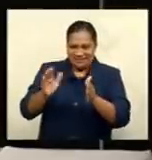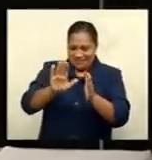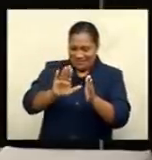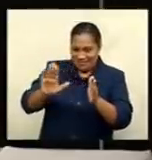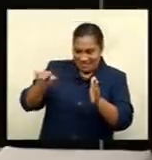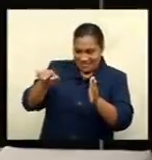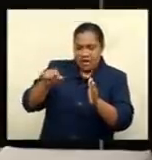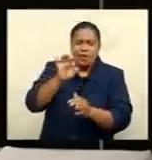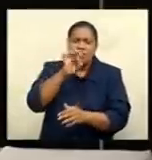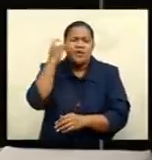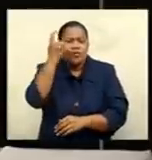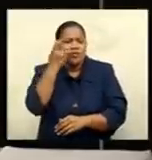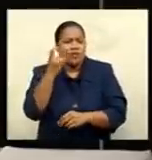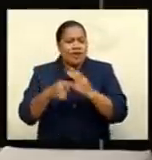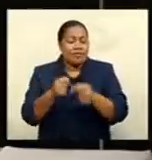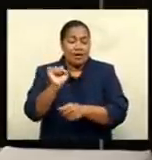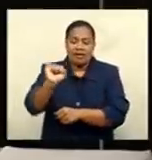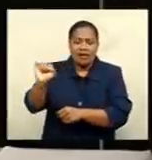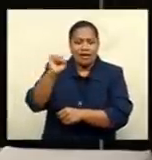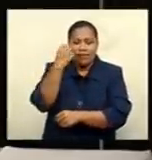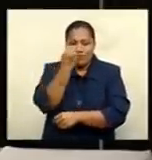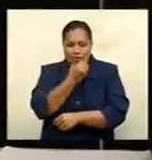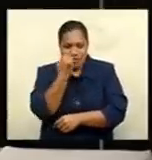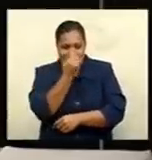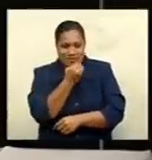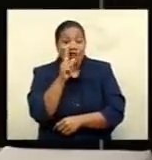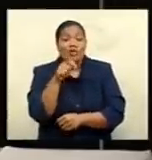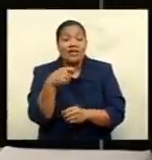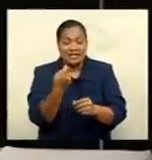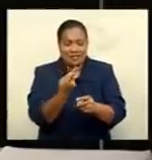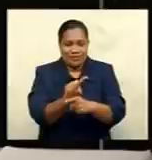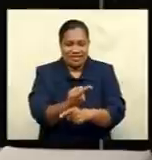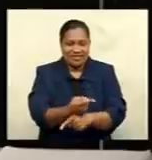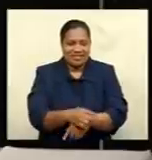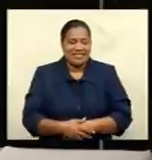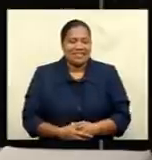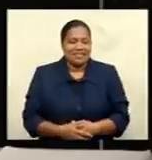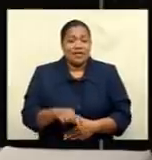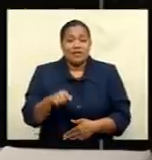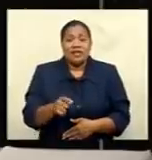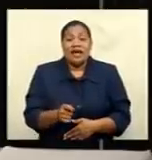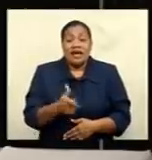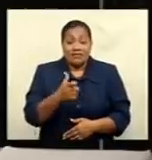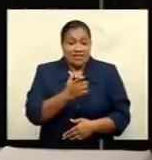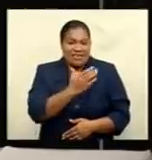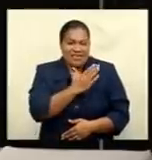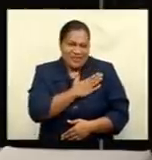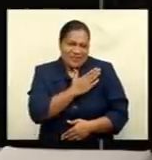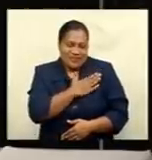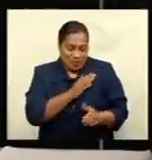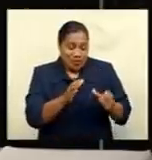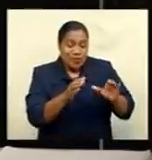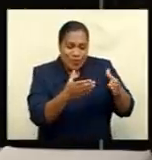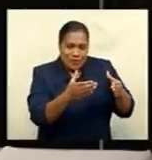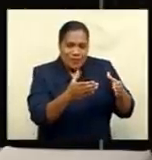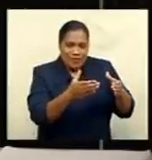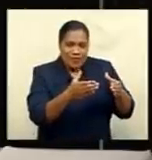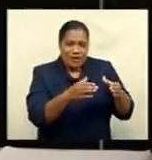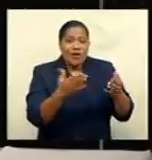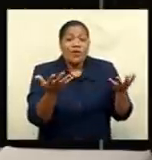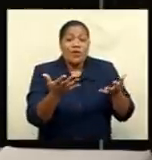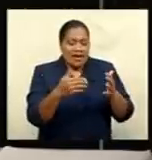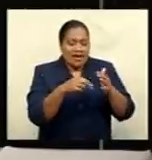worry about their food ration for at least the next week. This is after a humanitarian and charity group based in